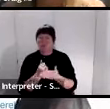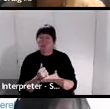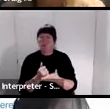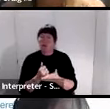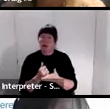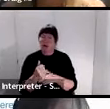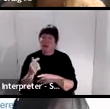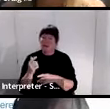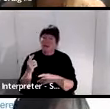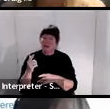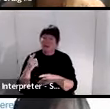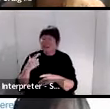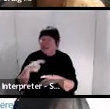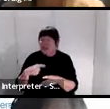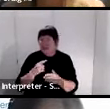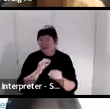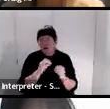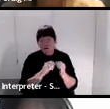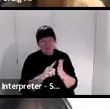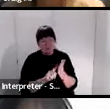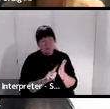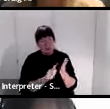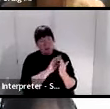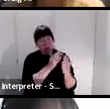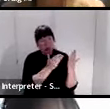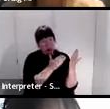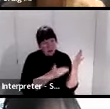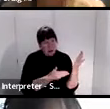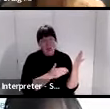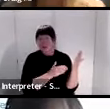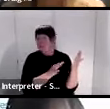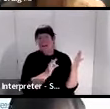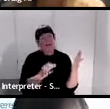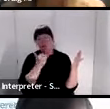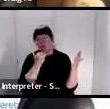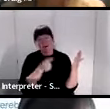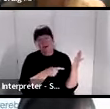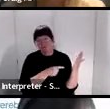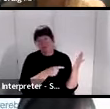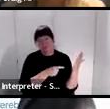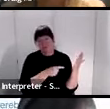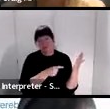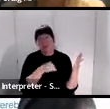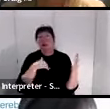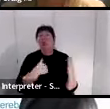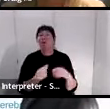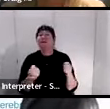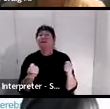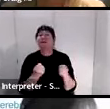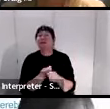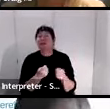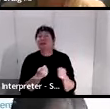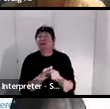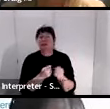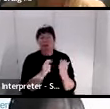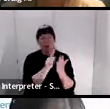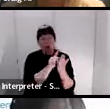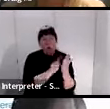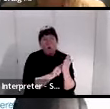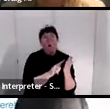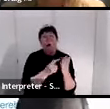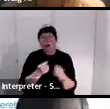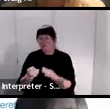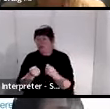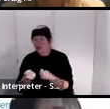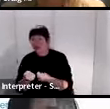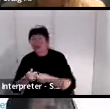but in our view, it doesn't go far or fast enough. What we need is changes to the relevant legislation and